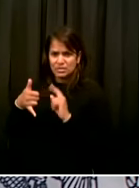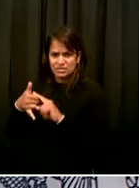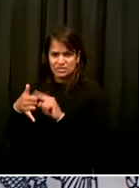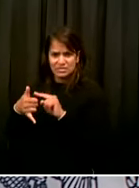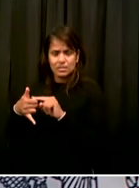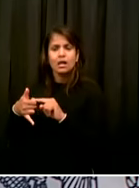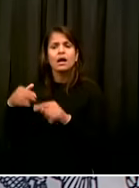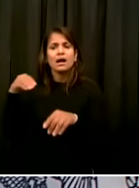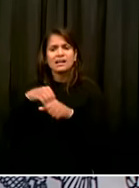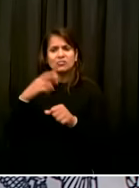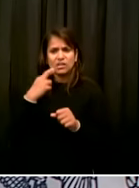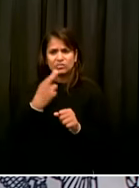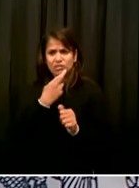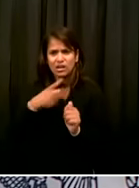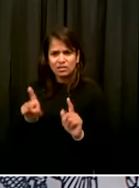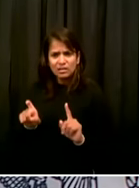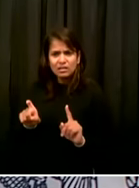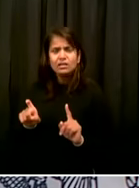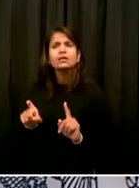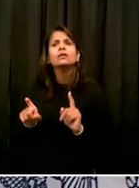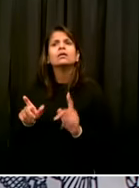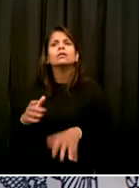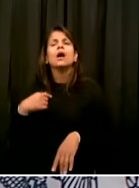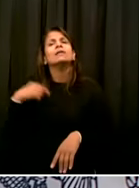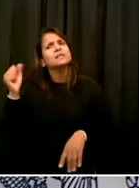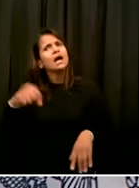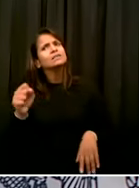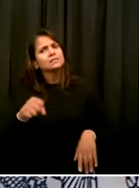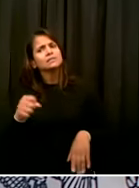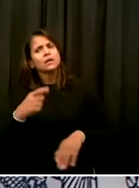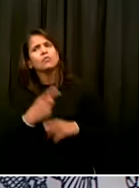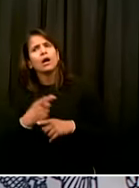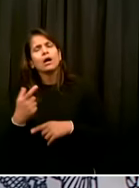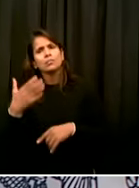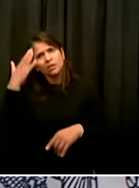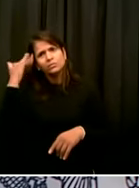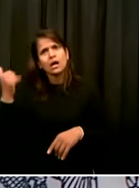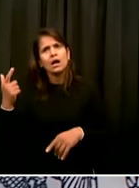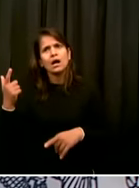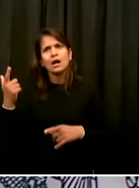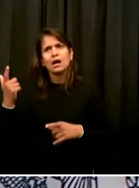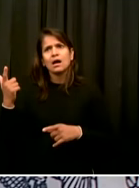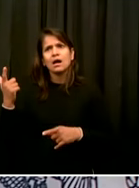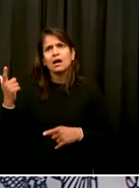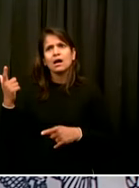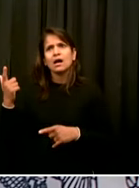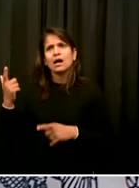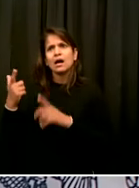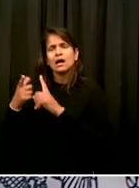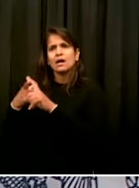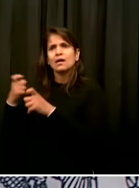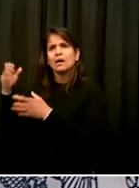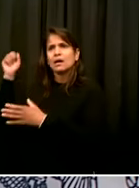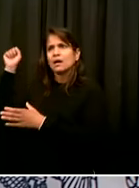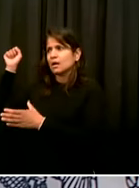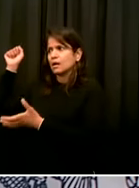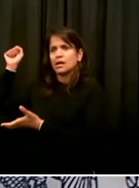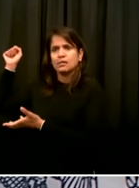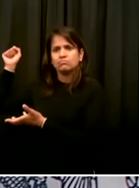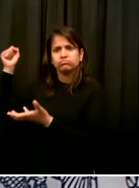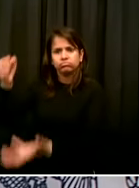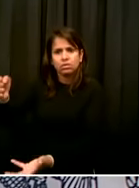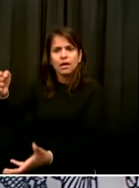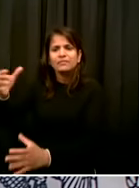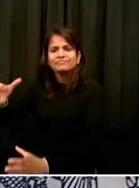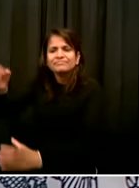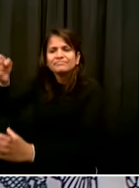and bars has been something that's been delineated by the health department as are there specific differences in how people should be